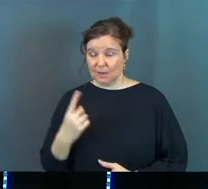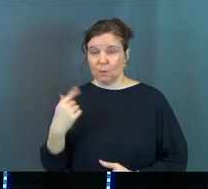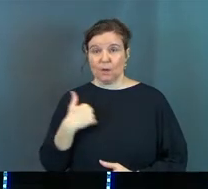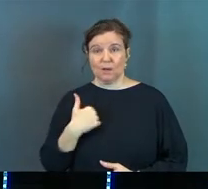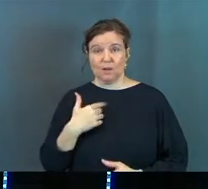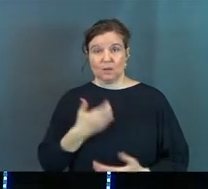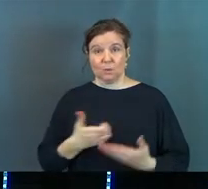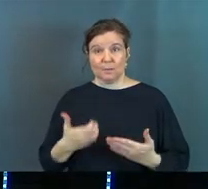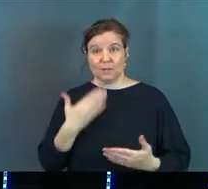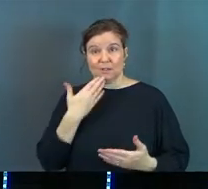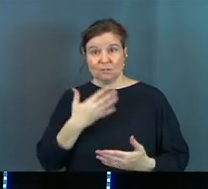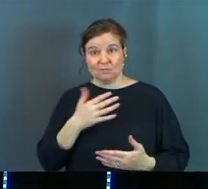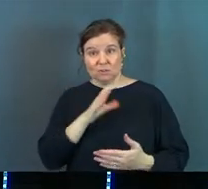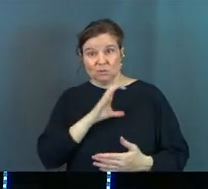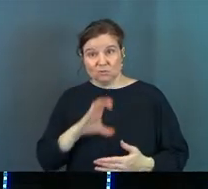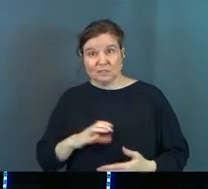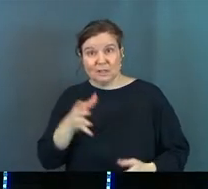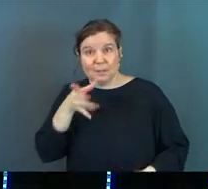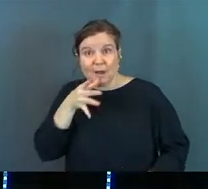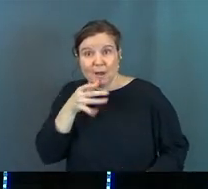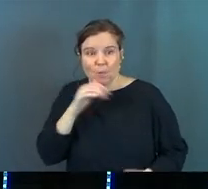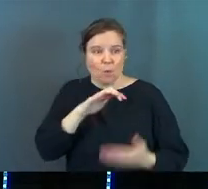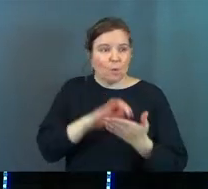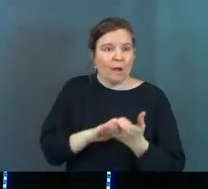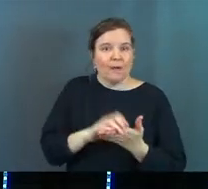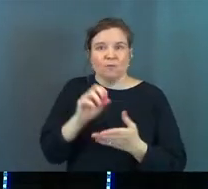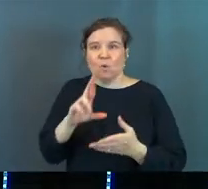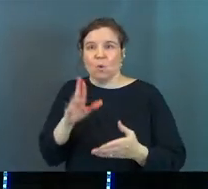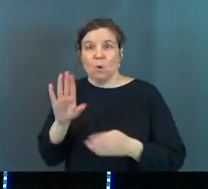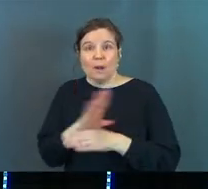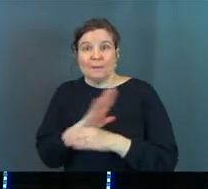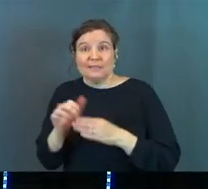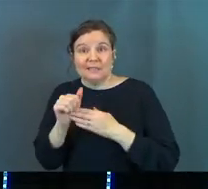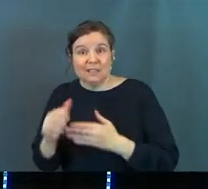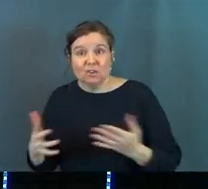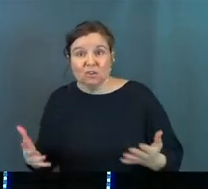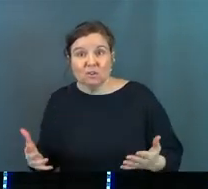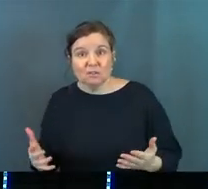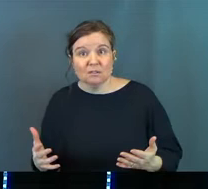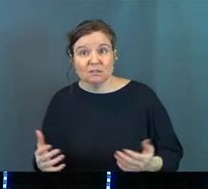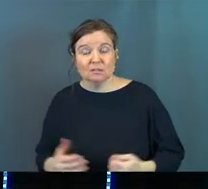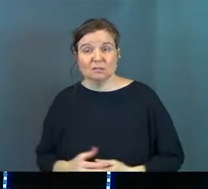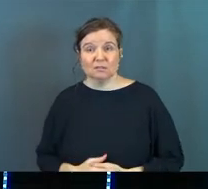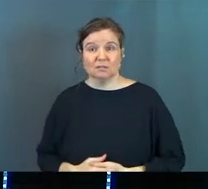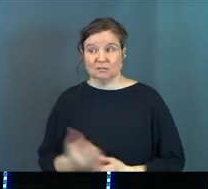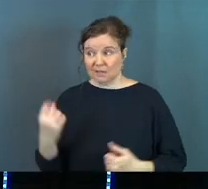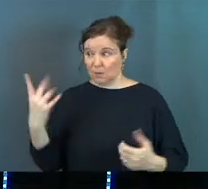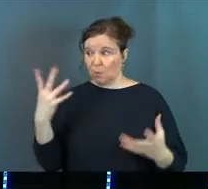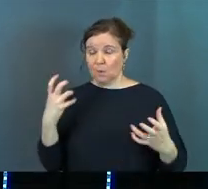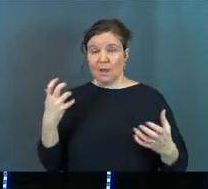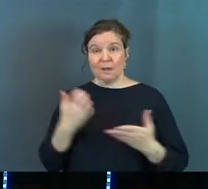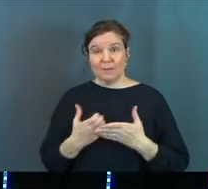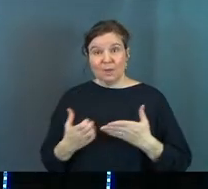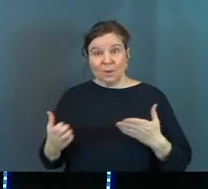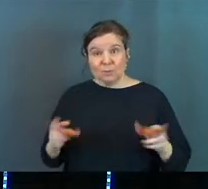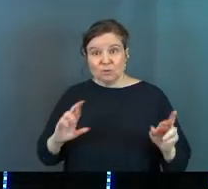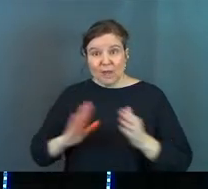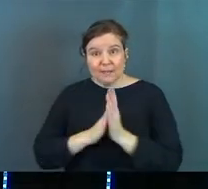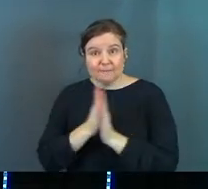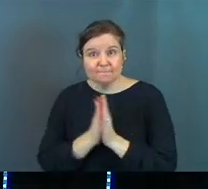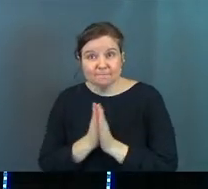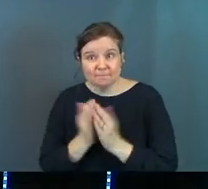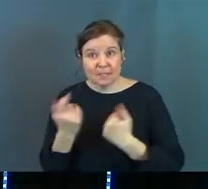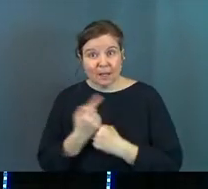Anybody want to be equipped as a Christian mom or a wife or a business leader? Anybody want to be equipped